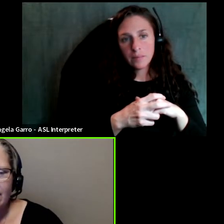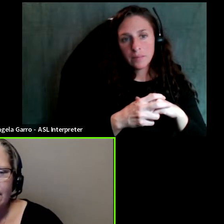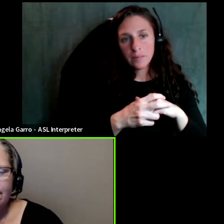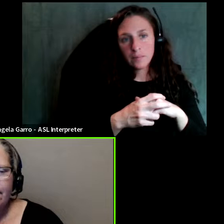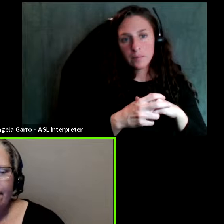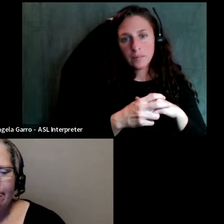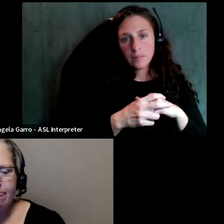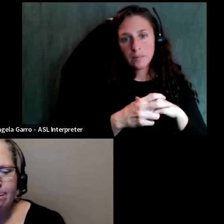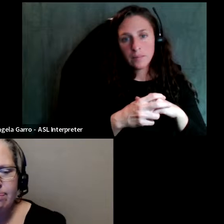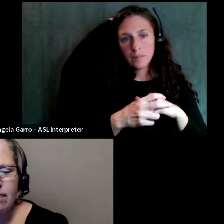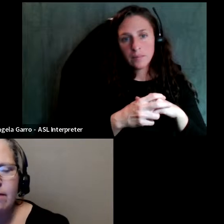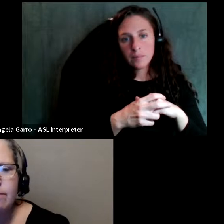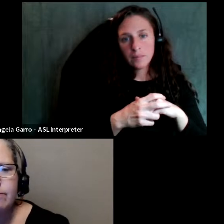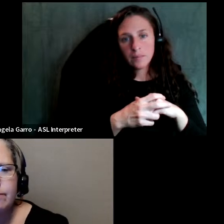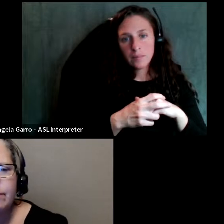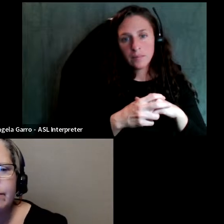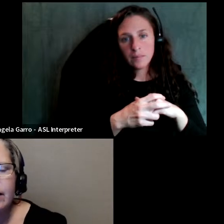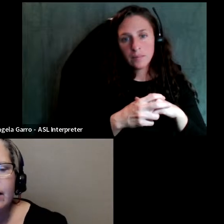Okay.